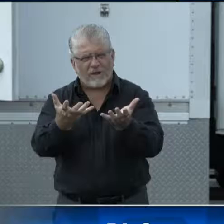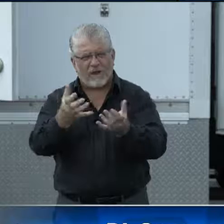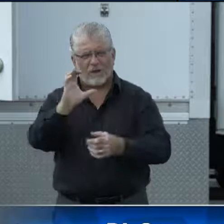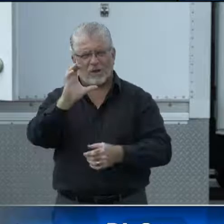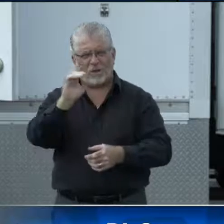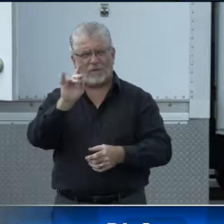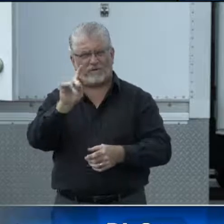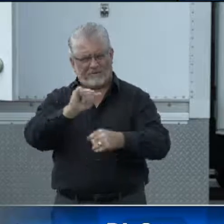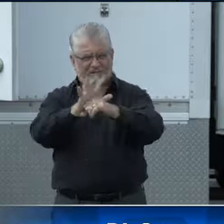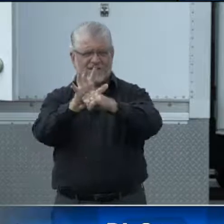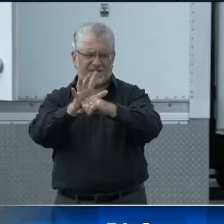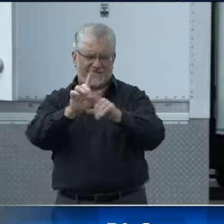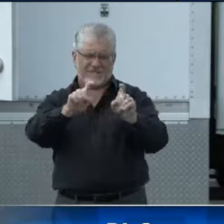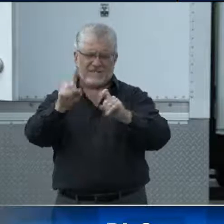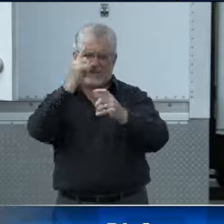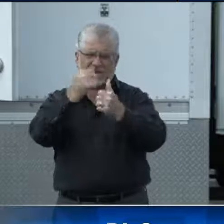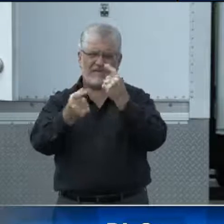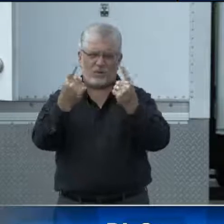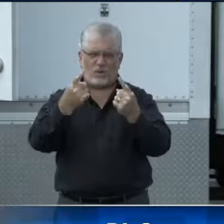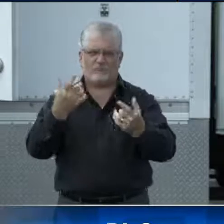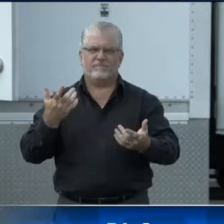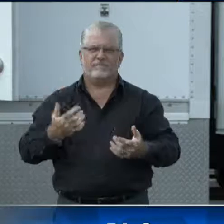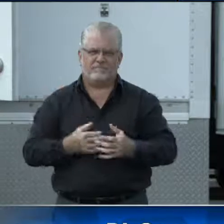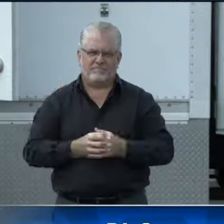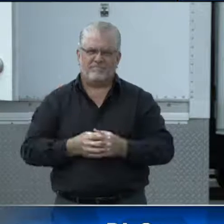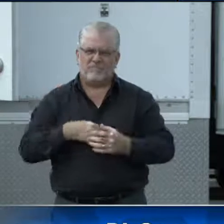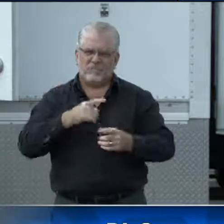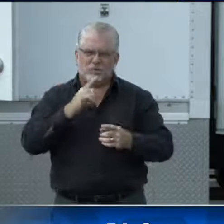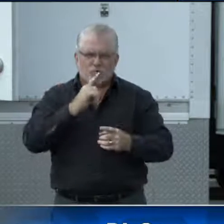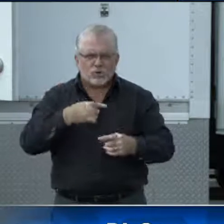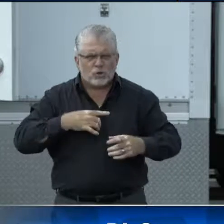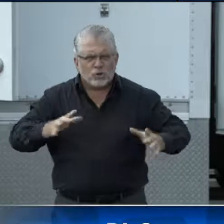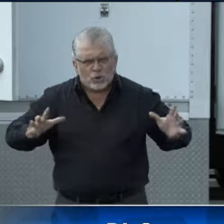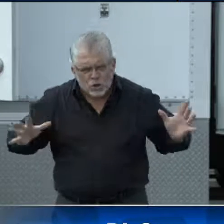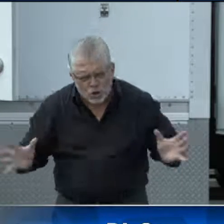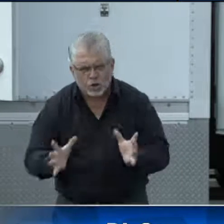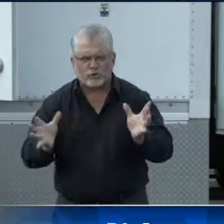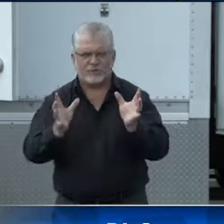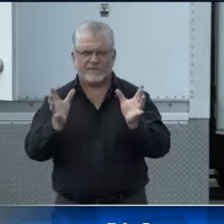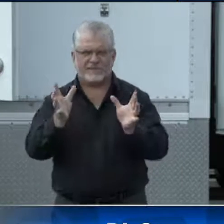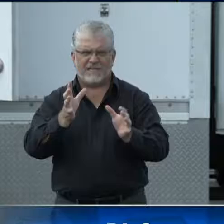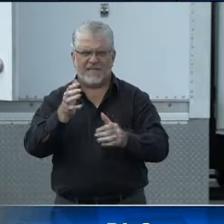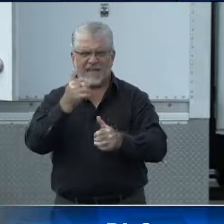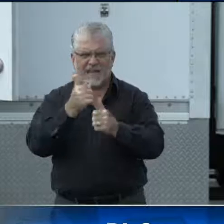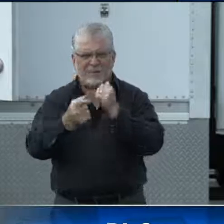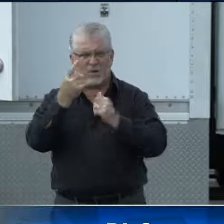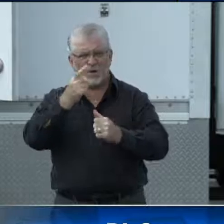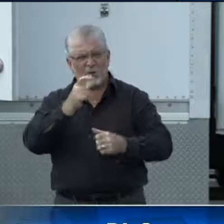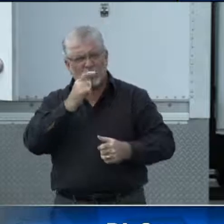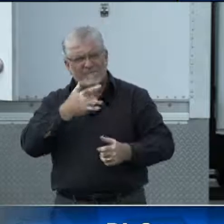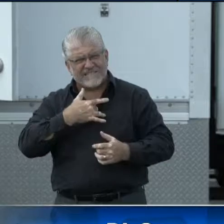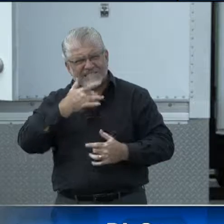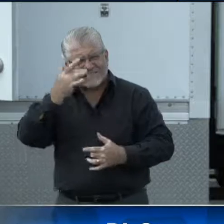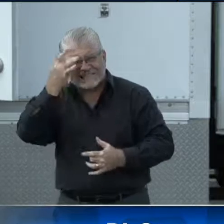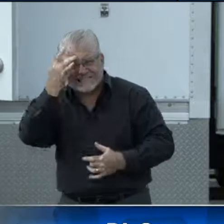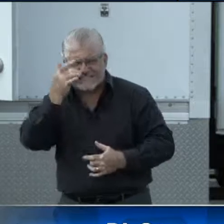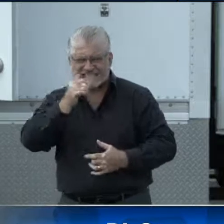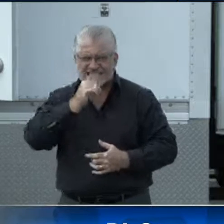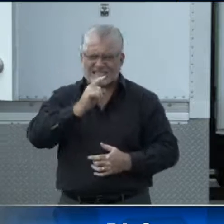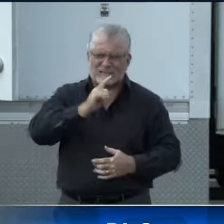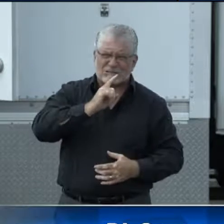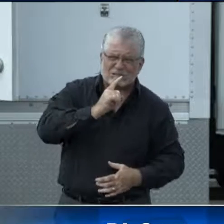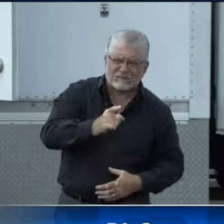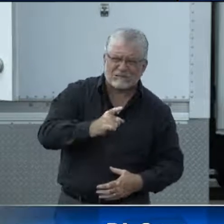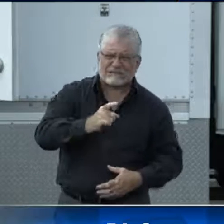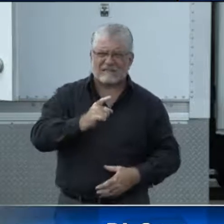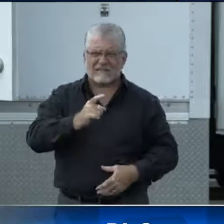communities. I strongly urge anyone who is showing COVID-19 symptoms or has a known exposure to be tested. And one